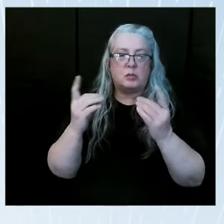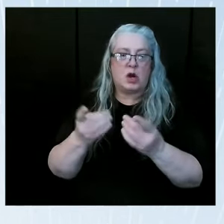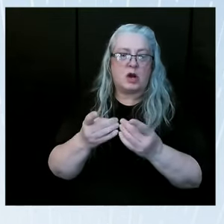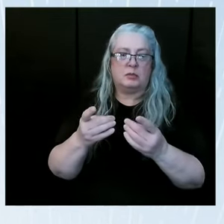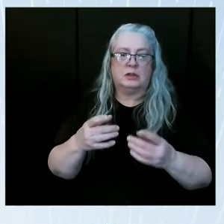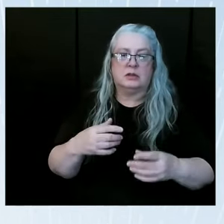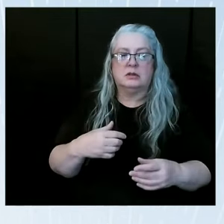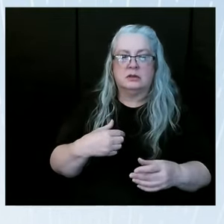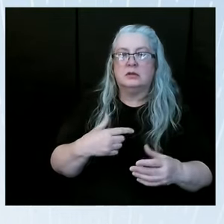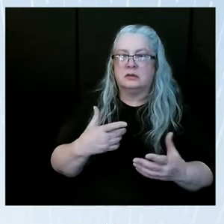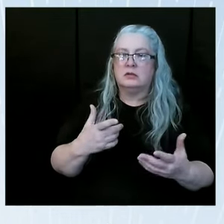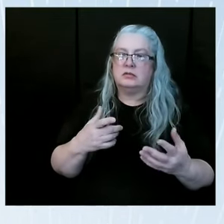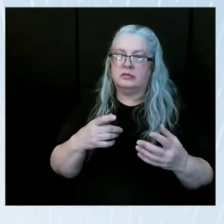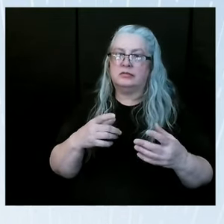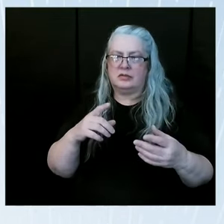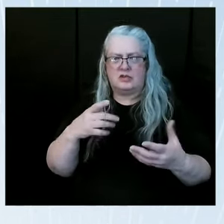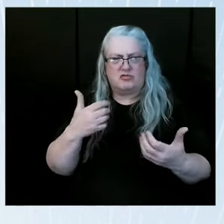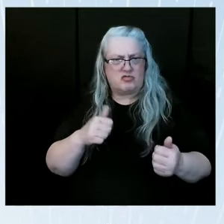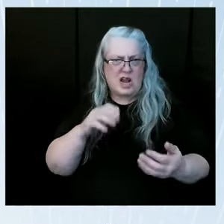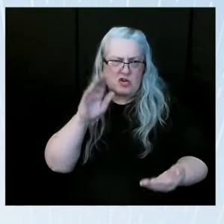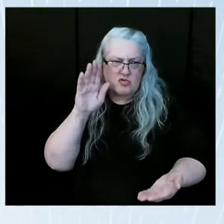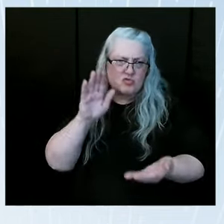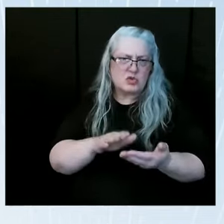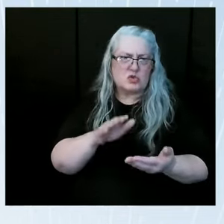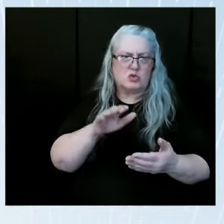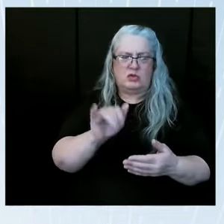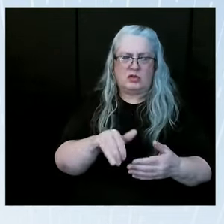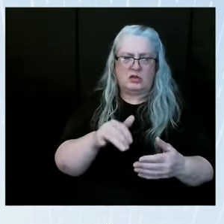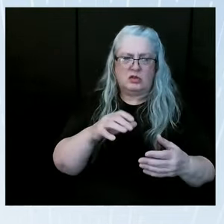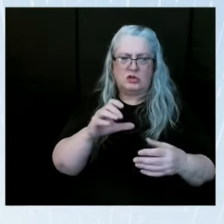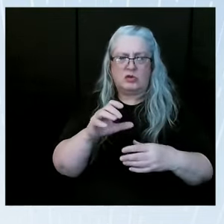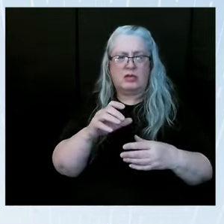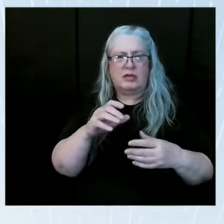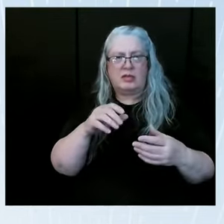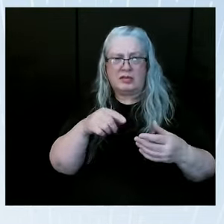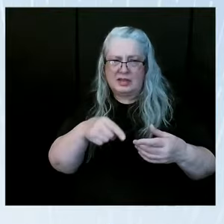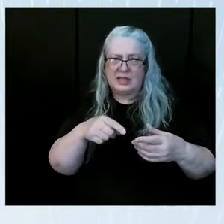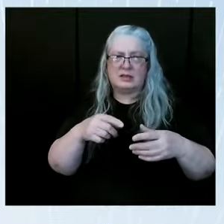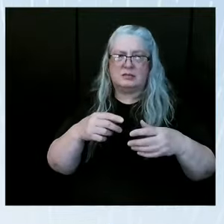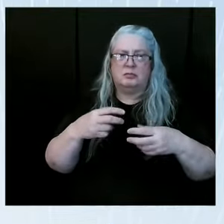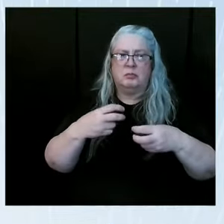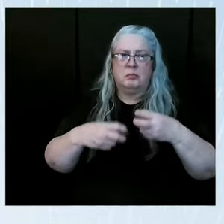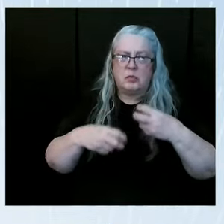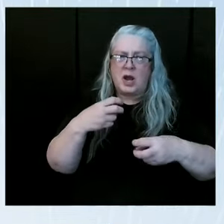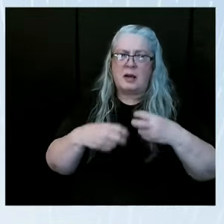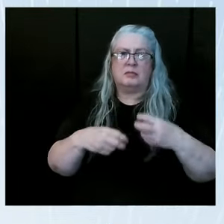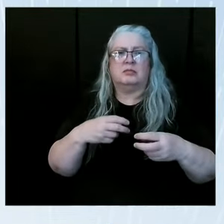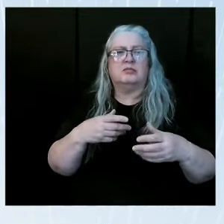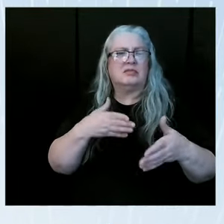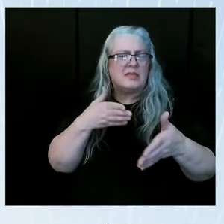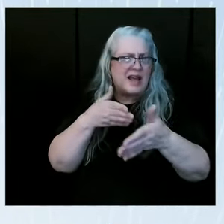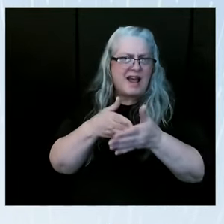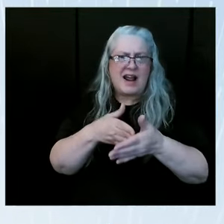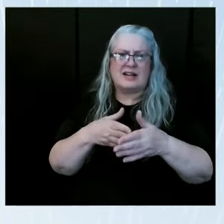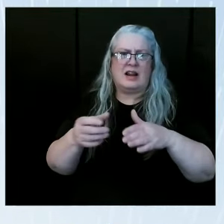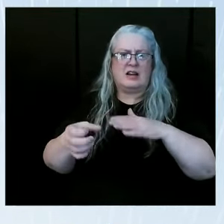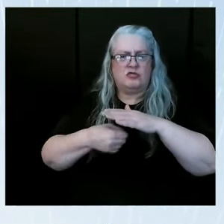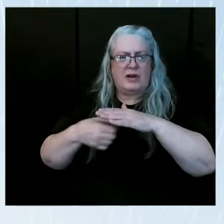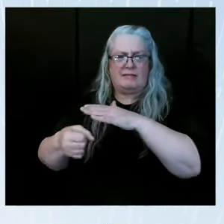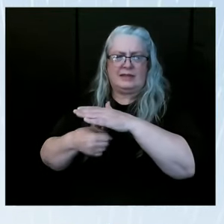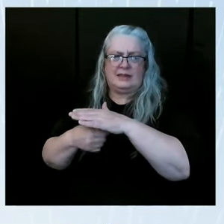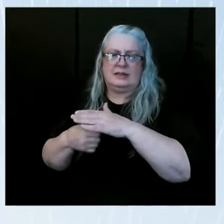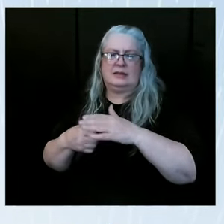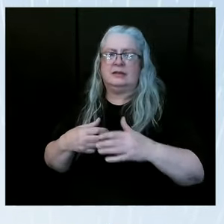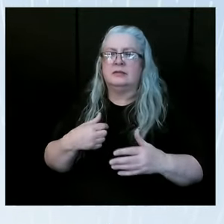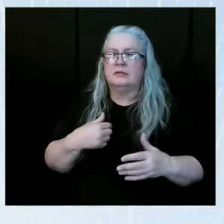justice and vindicating the rights of victims and survivors. We are expanding our capacity to prosecute perpetrators of human